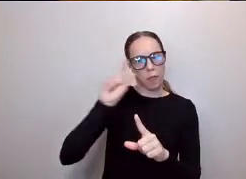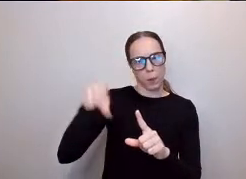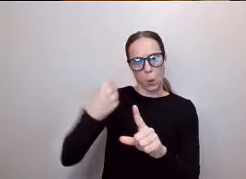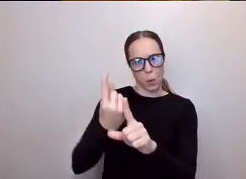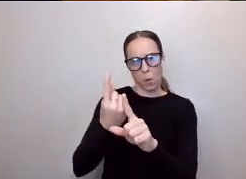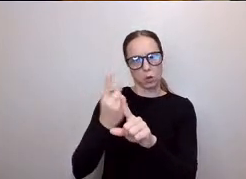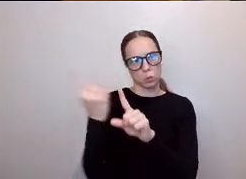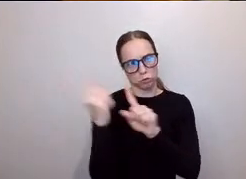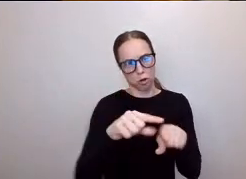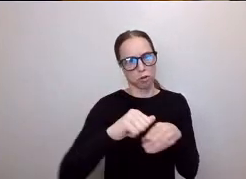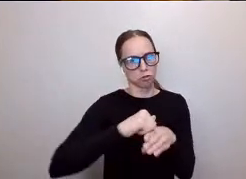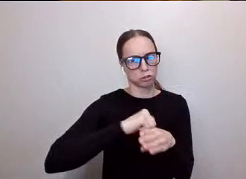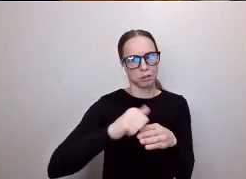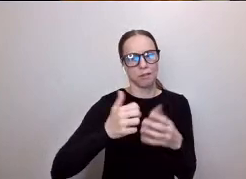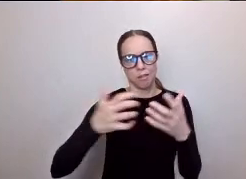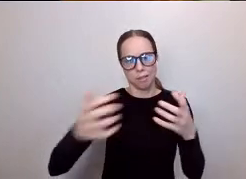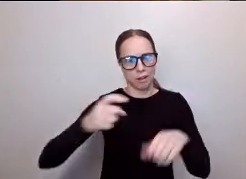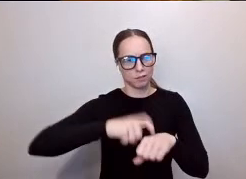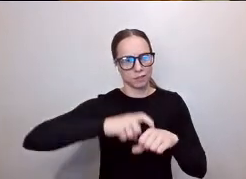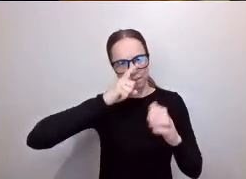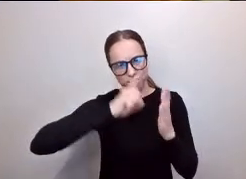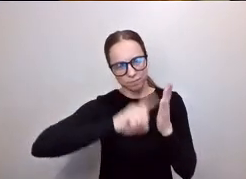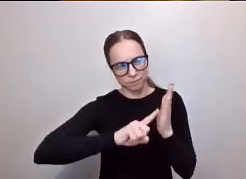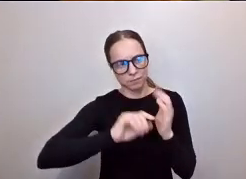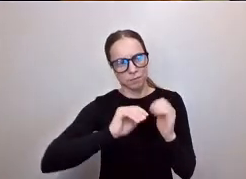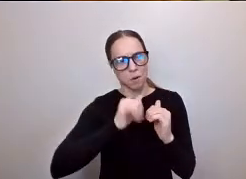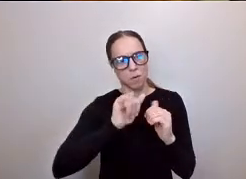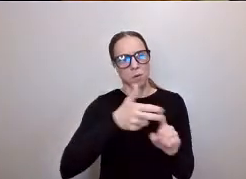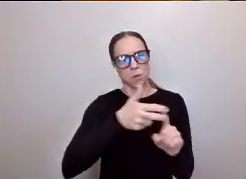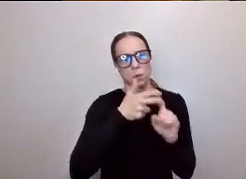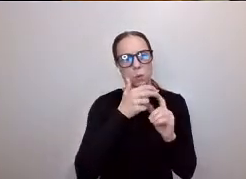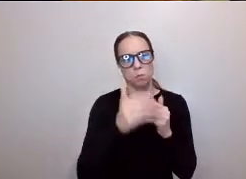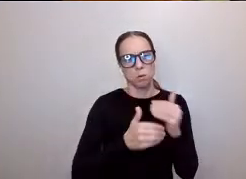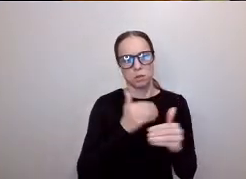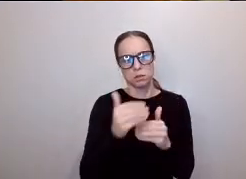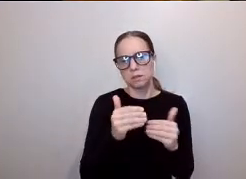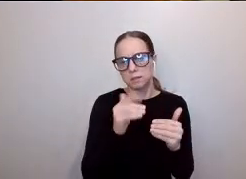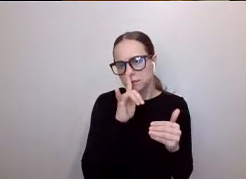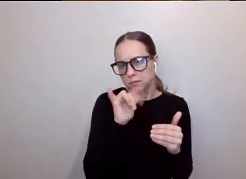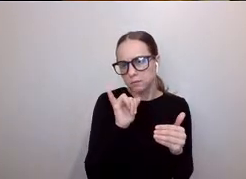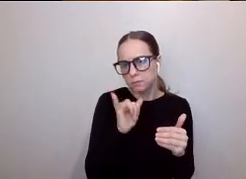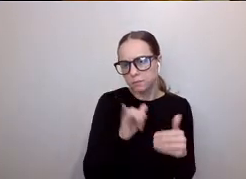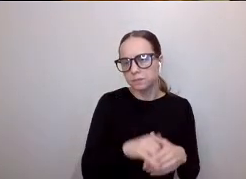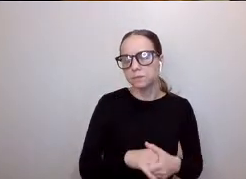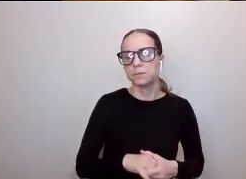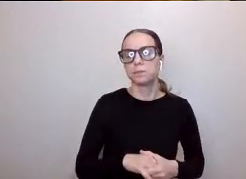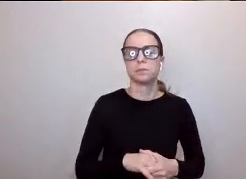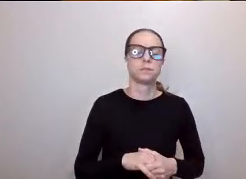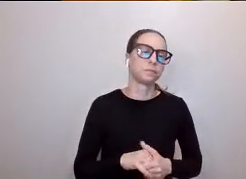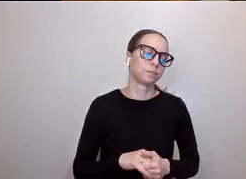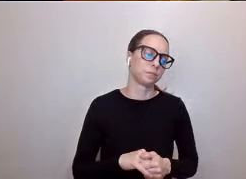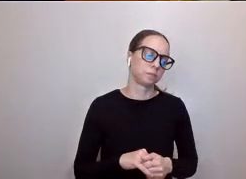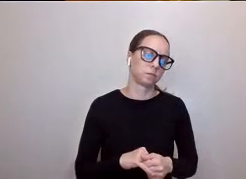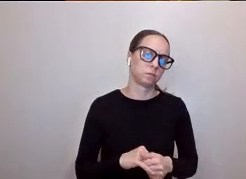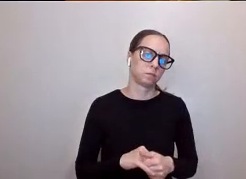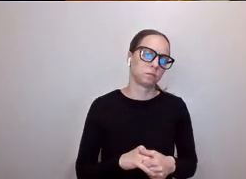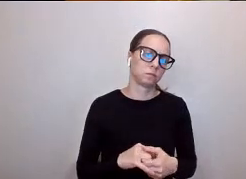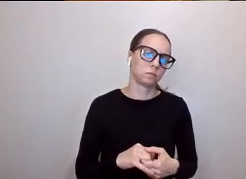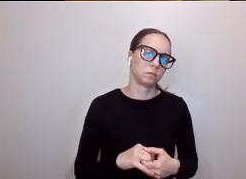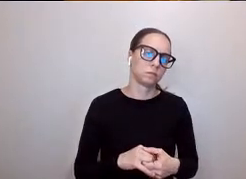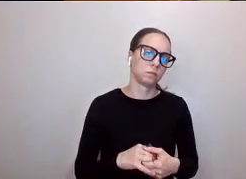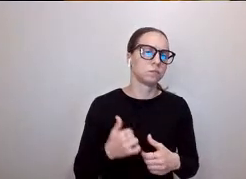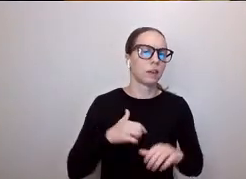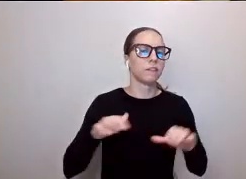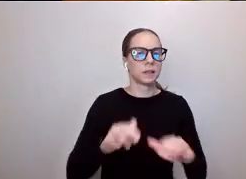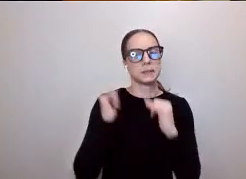this recruit process works. I have done the same.